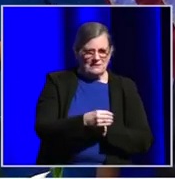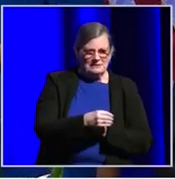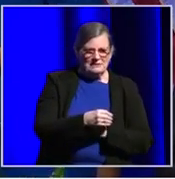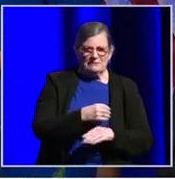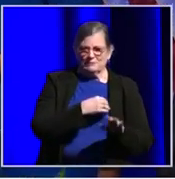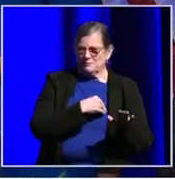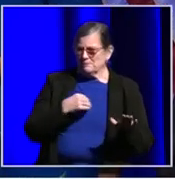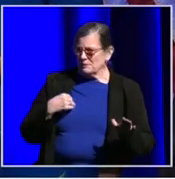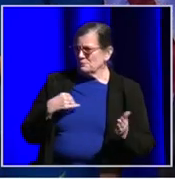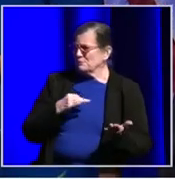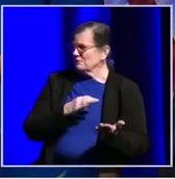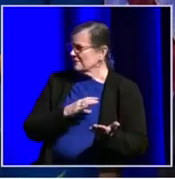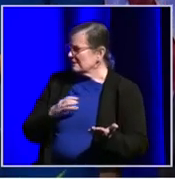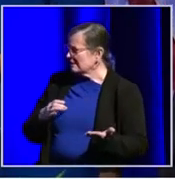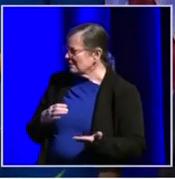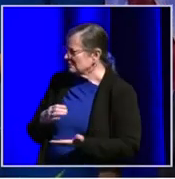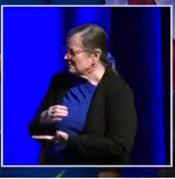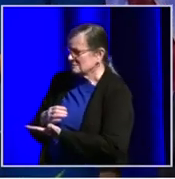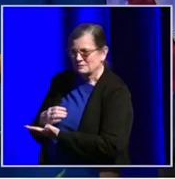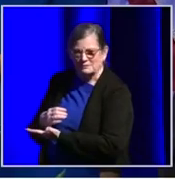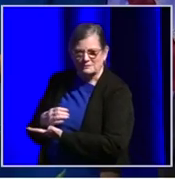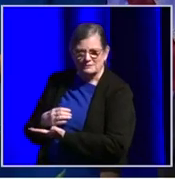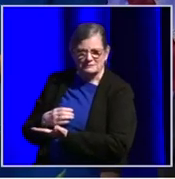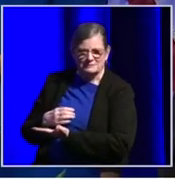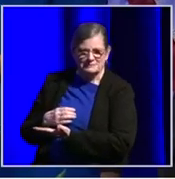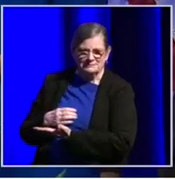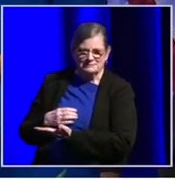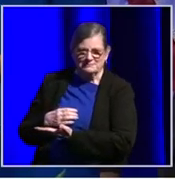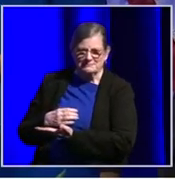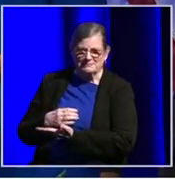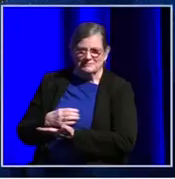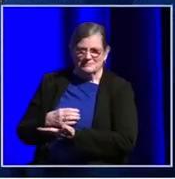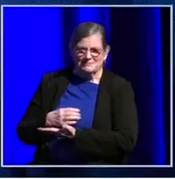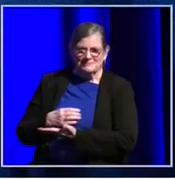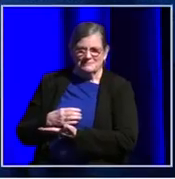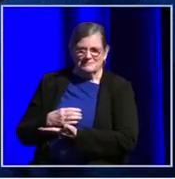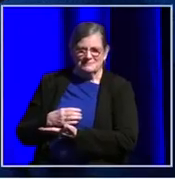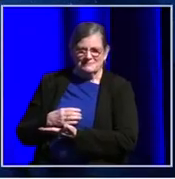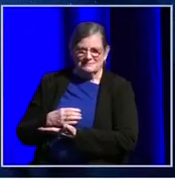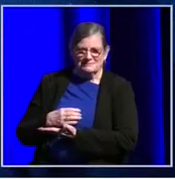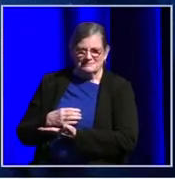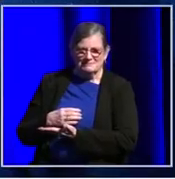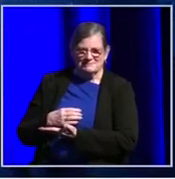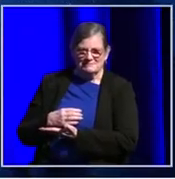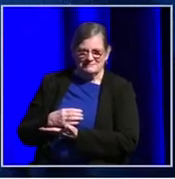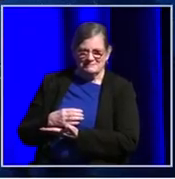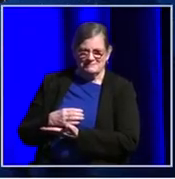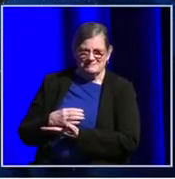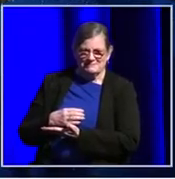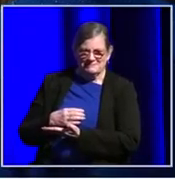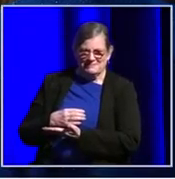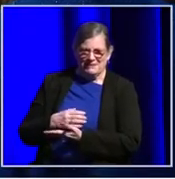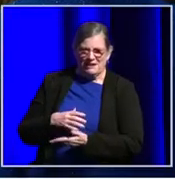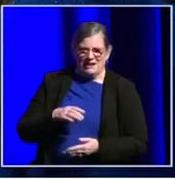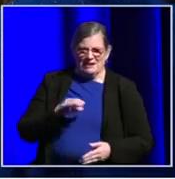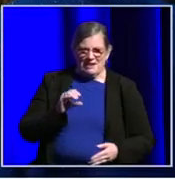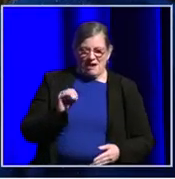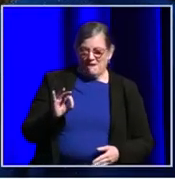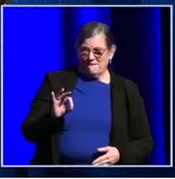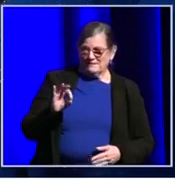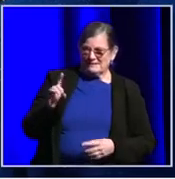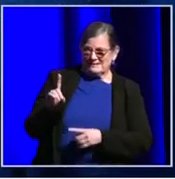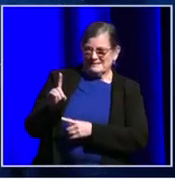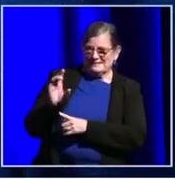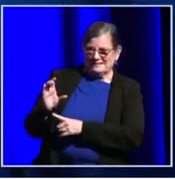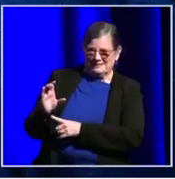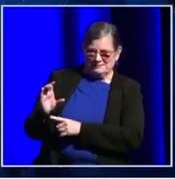council. The duties of the office of a member of the council of the District of Columbia. Of the District of